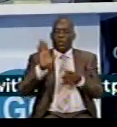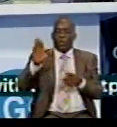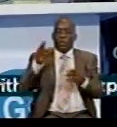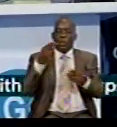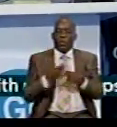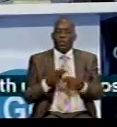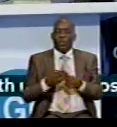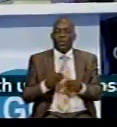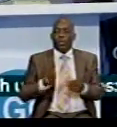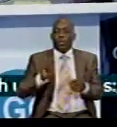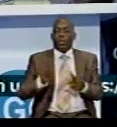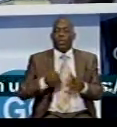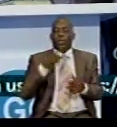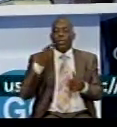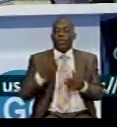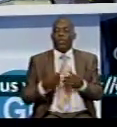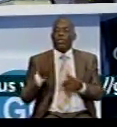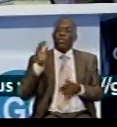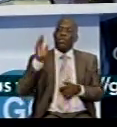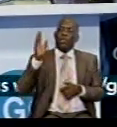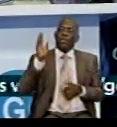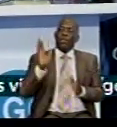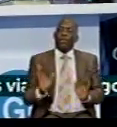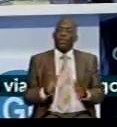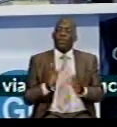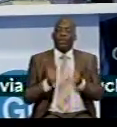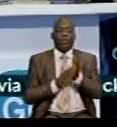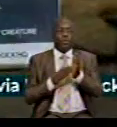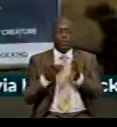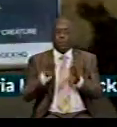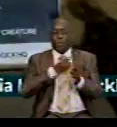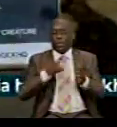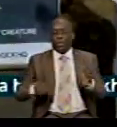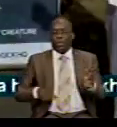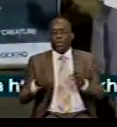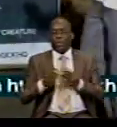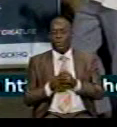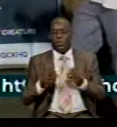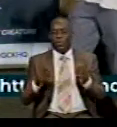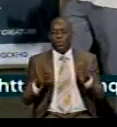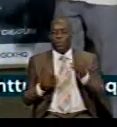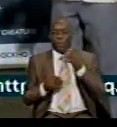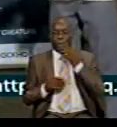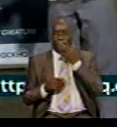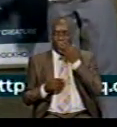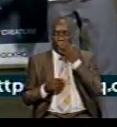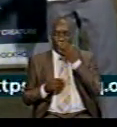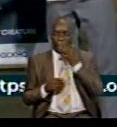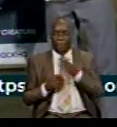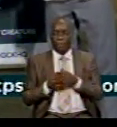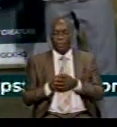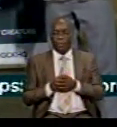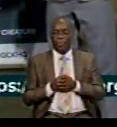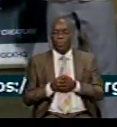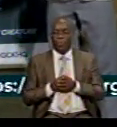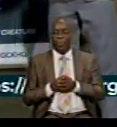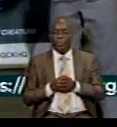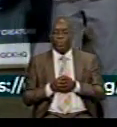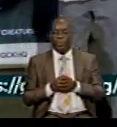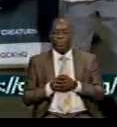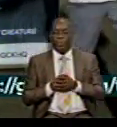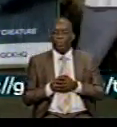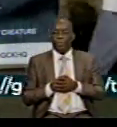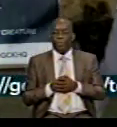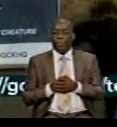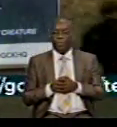testifier. Praise the Lord. This is Pastor Towin, and he had some challenges, some